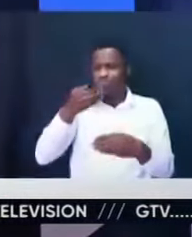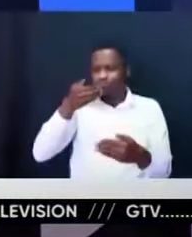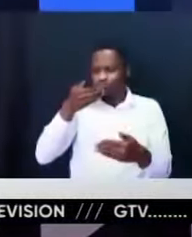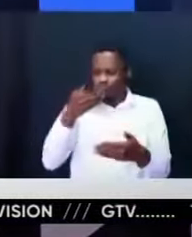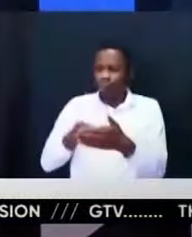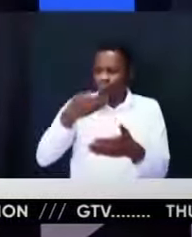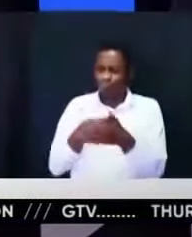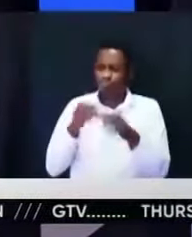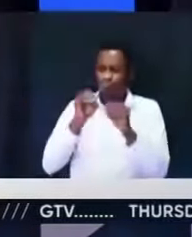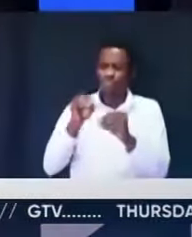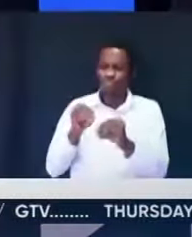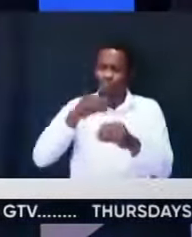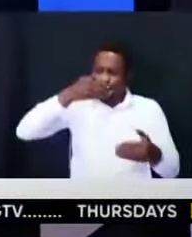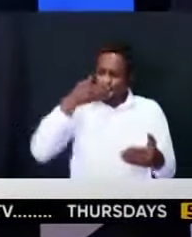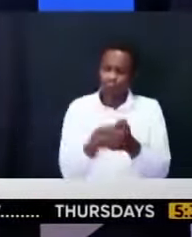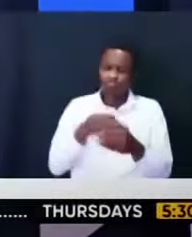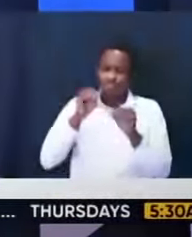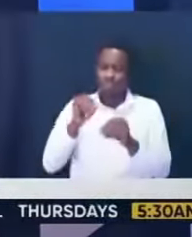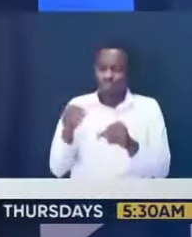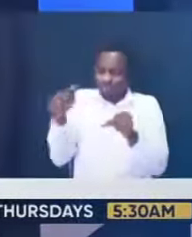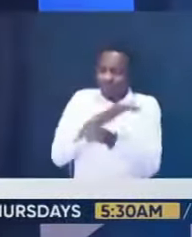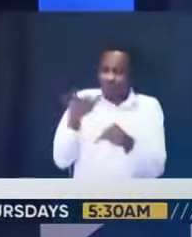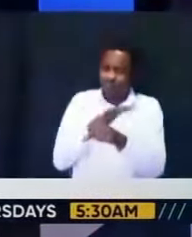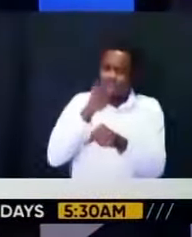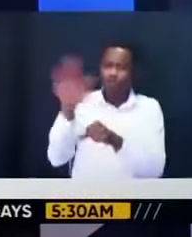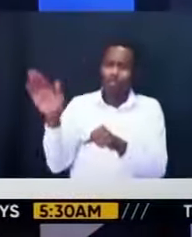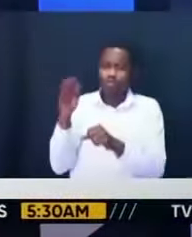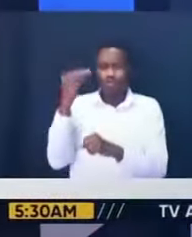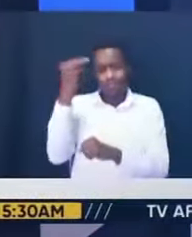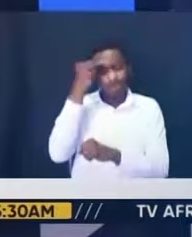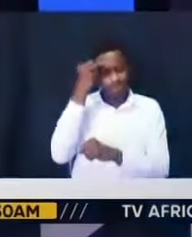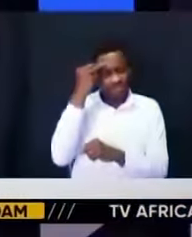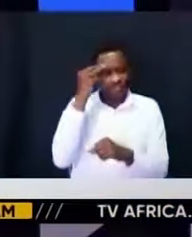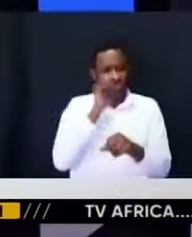teachings let us Fill Their Minds with good teachings of the word of